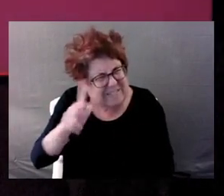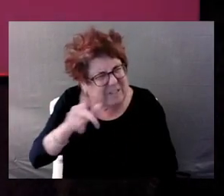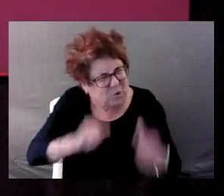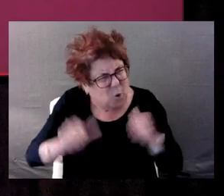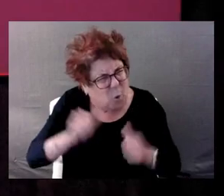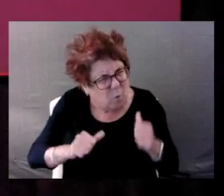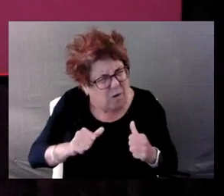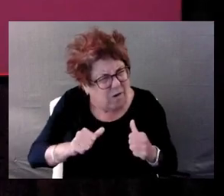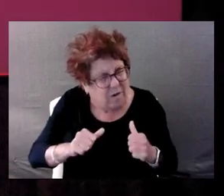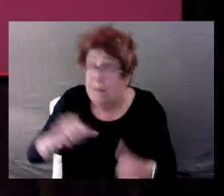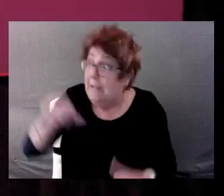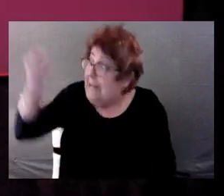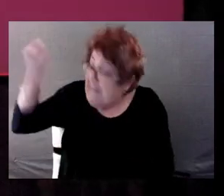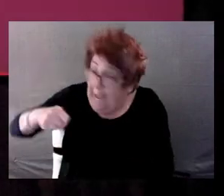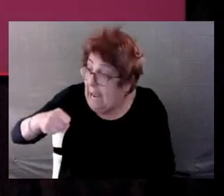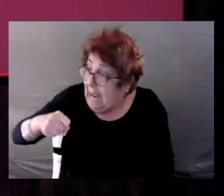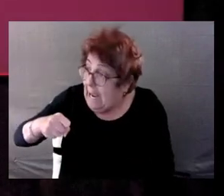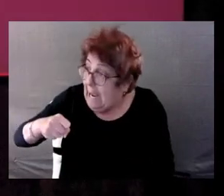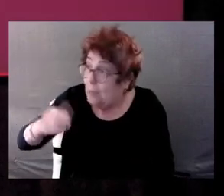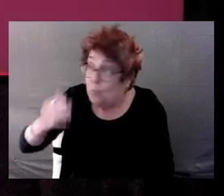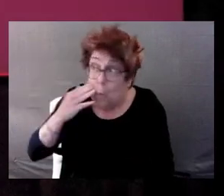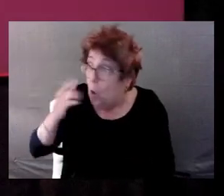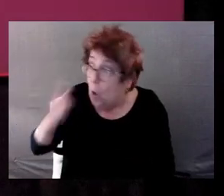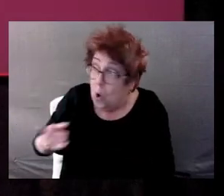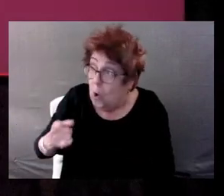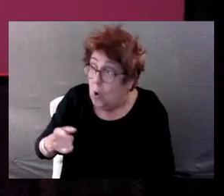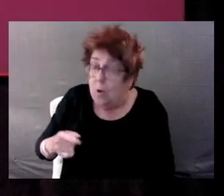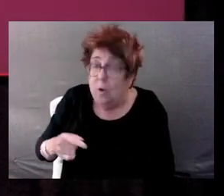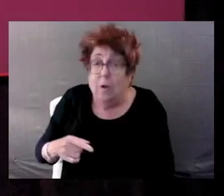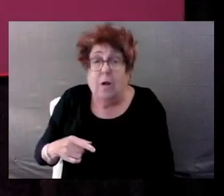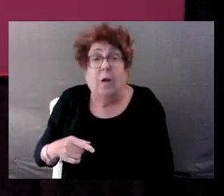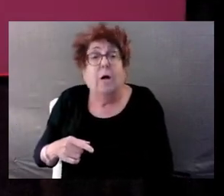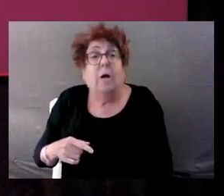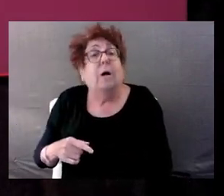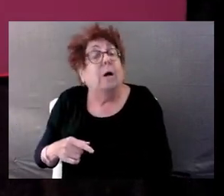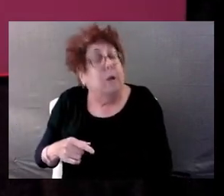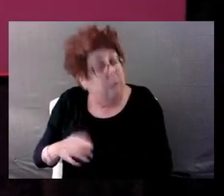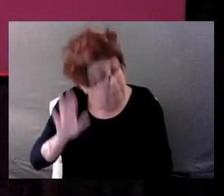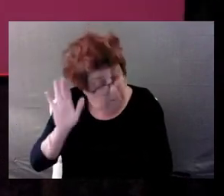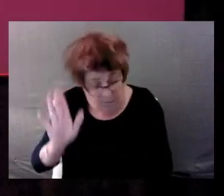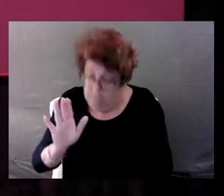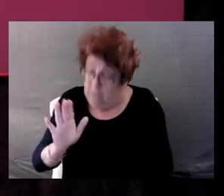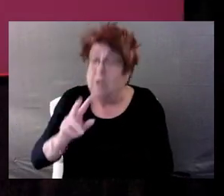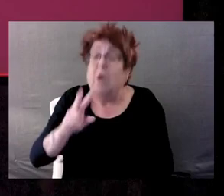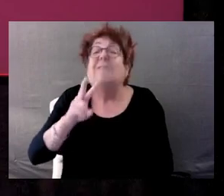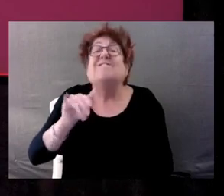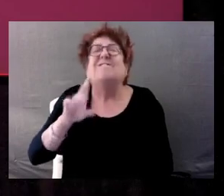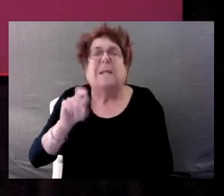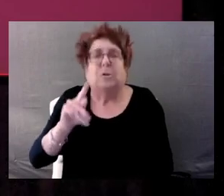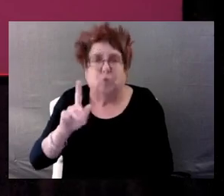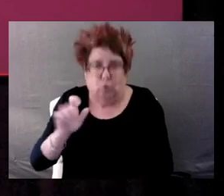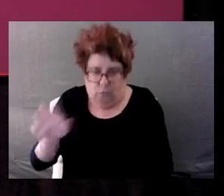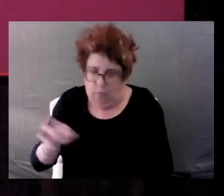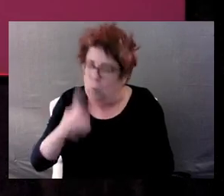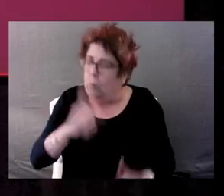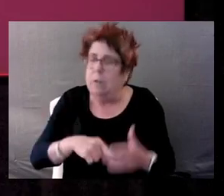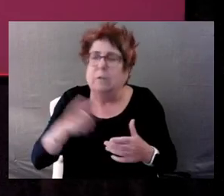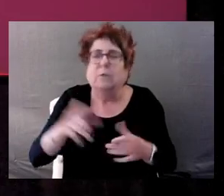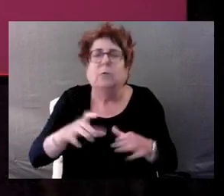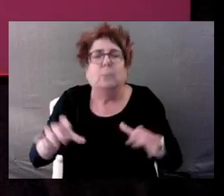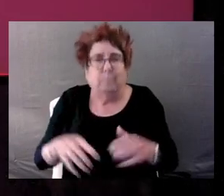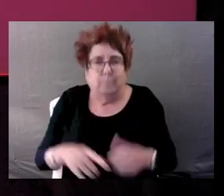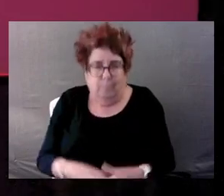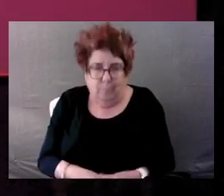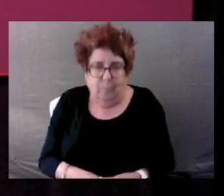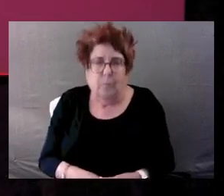And she said, yeah. She said, okay, that's right, you don't. She said, oh, let me tell you what Victor did today, baby. And so she said, and so